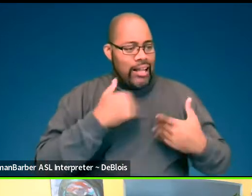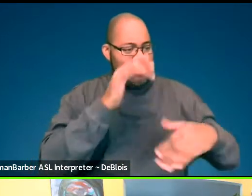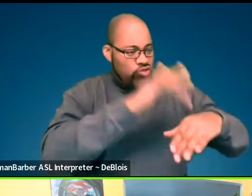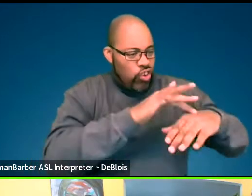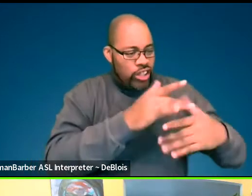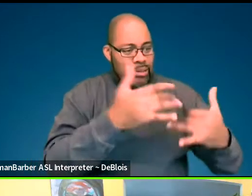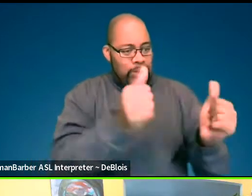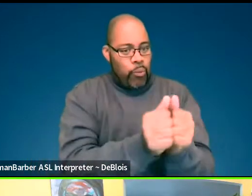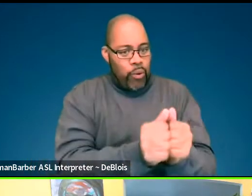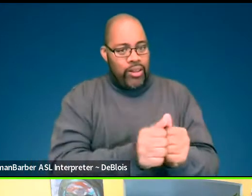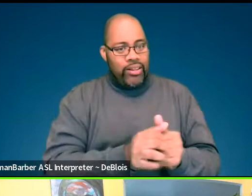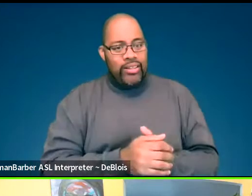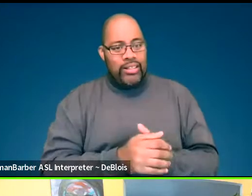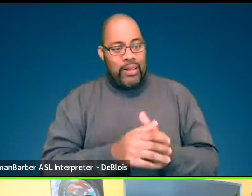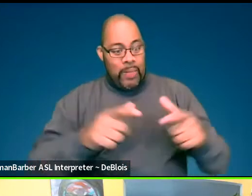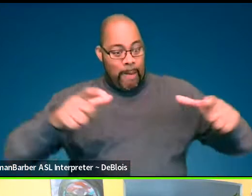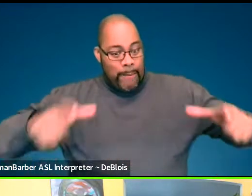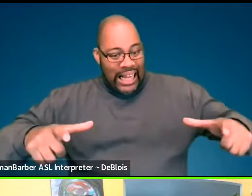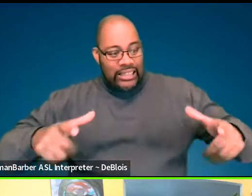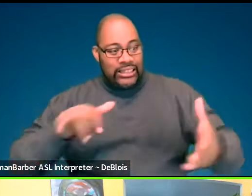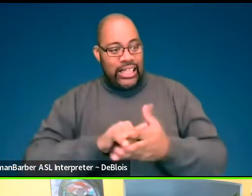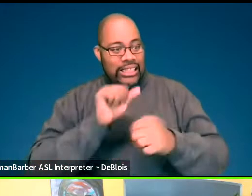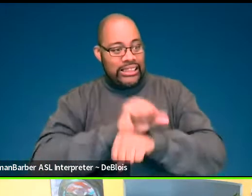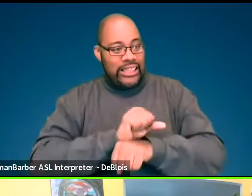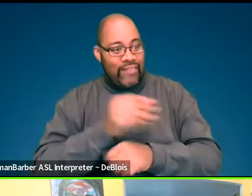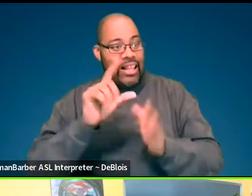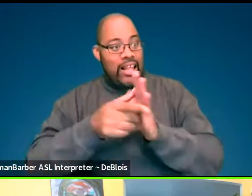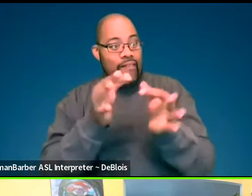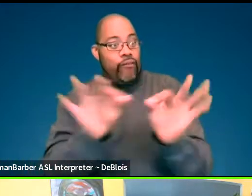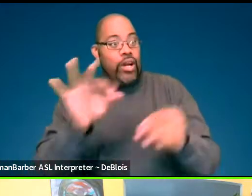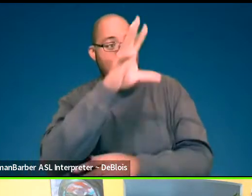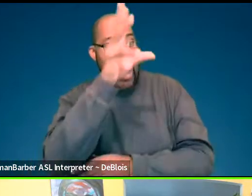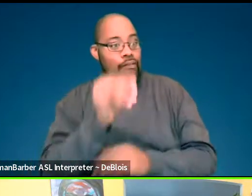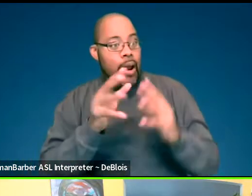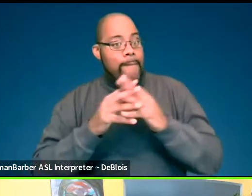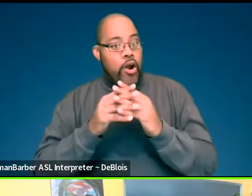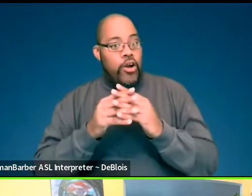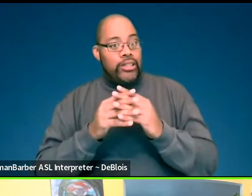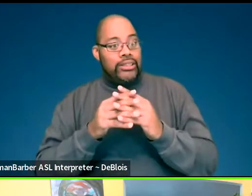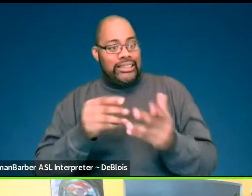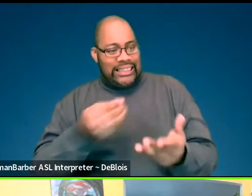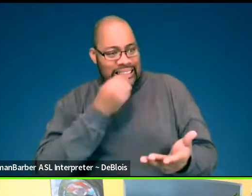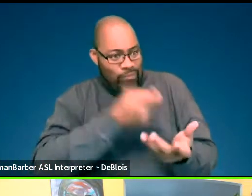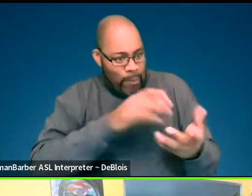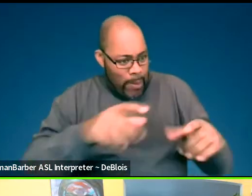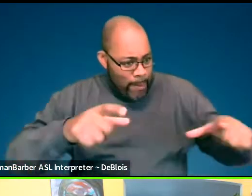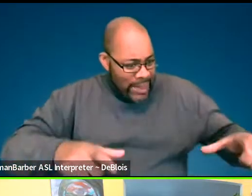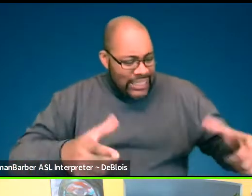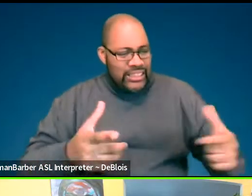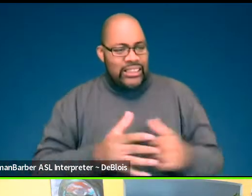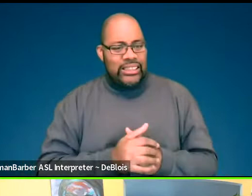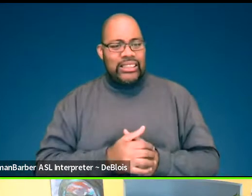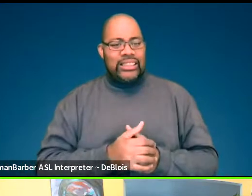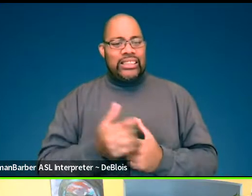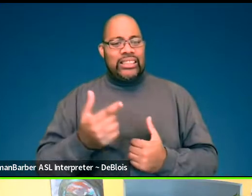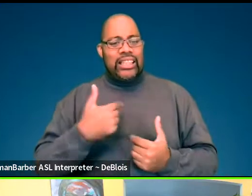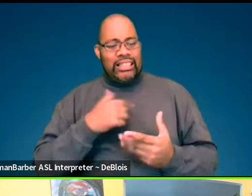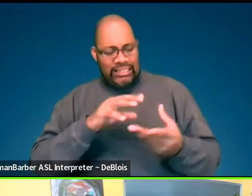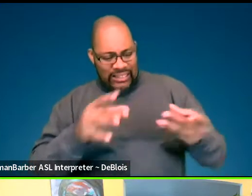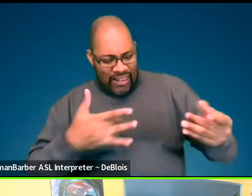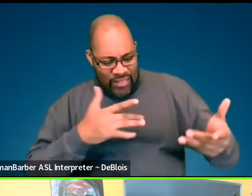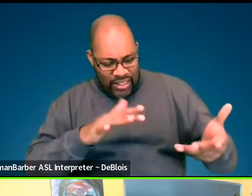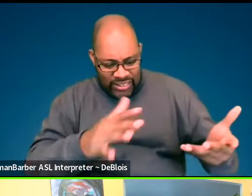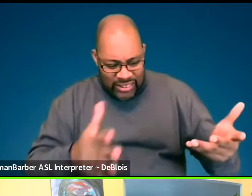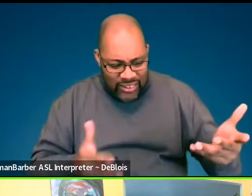played with, the plates that enslaved and later free African Americans ate off of. I run my hands against the